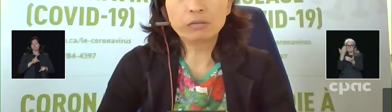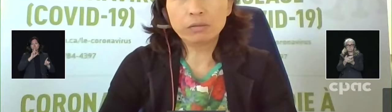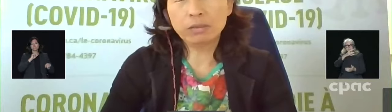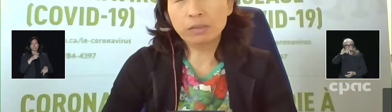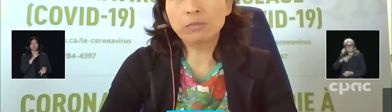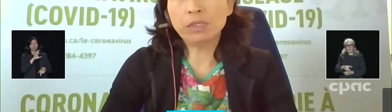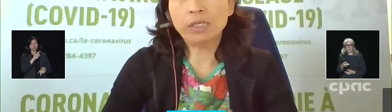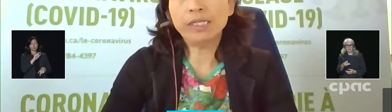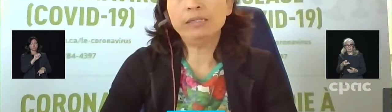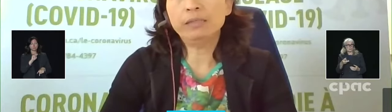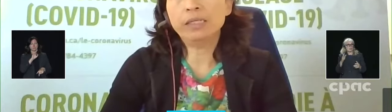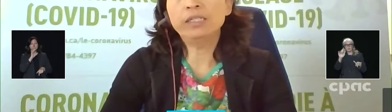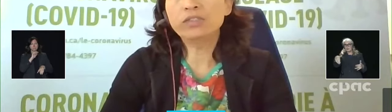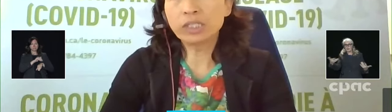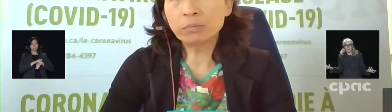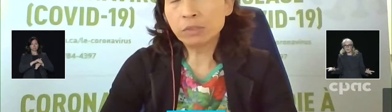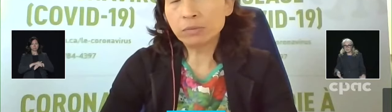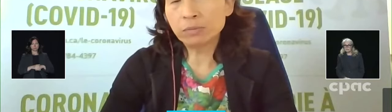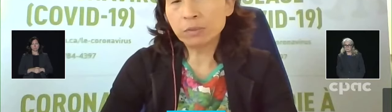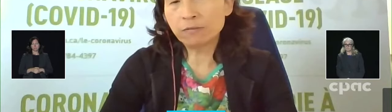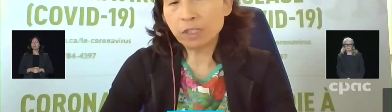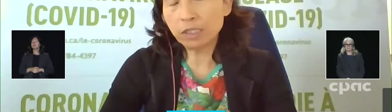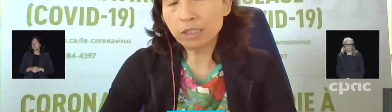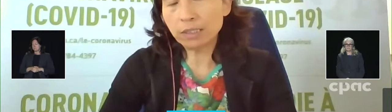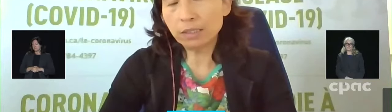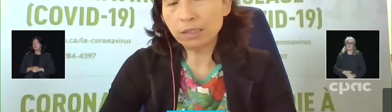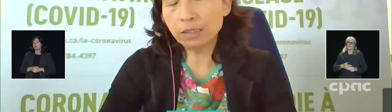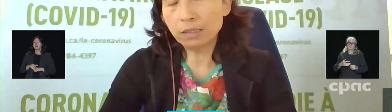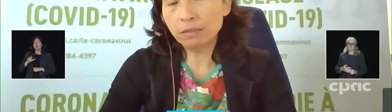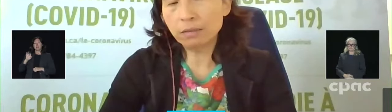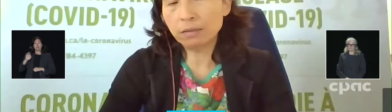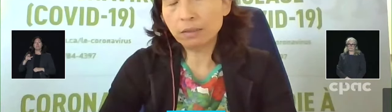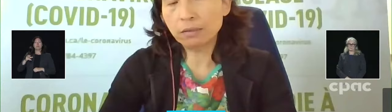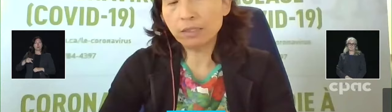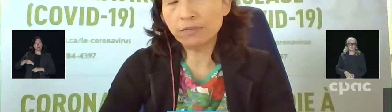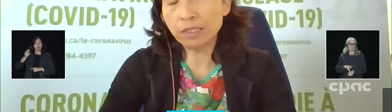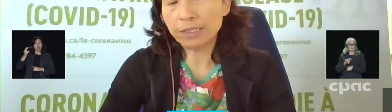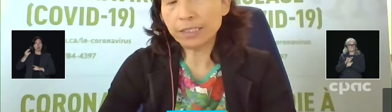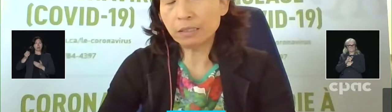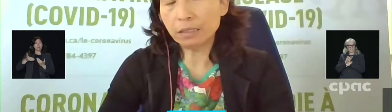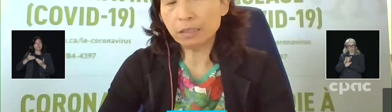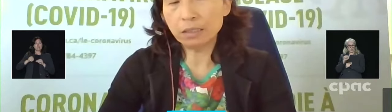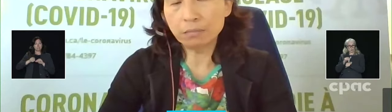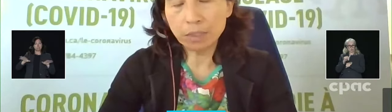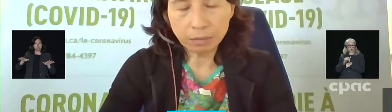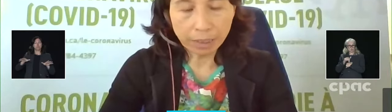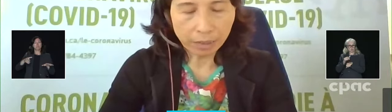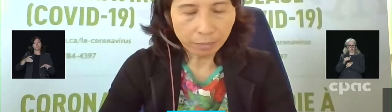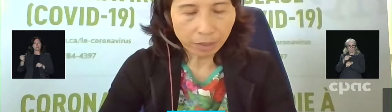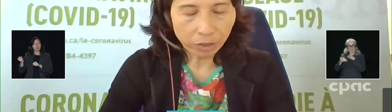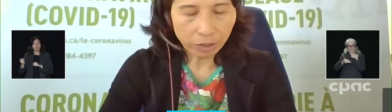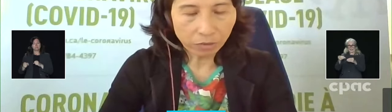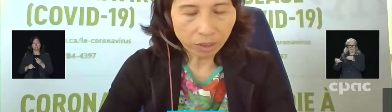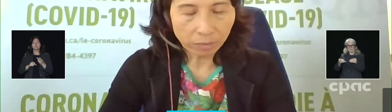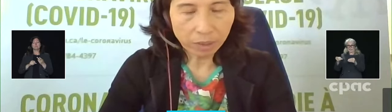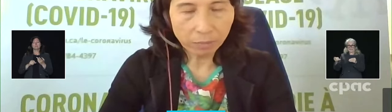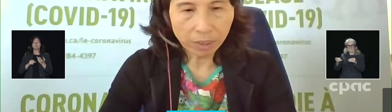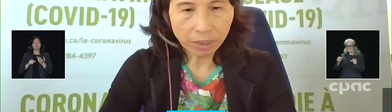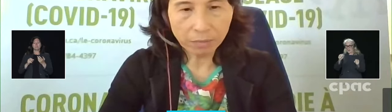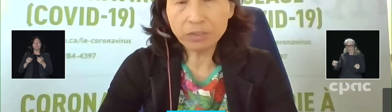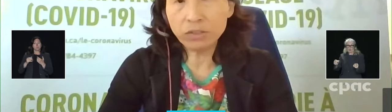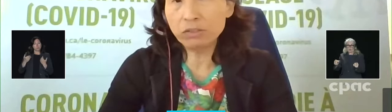Yeah, so a highly transmissible virus and even higher estimations